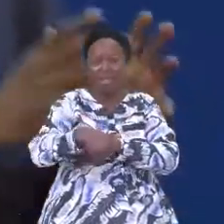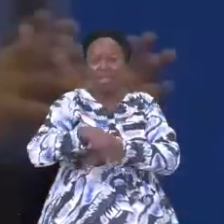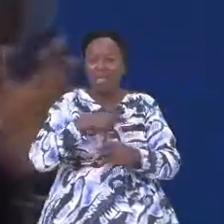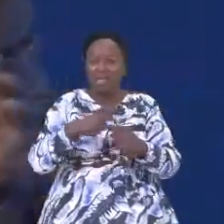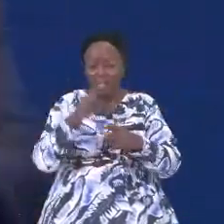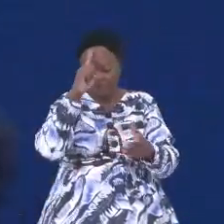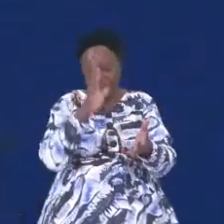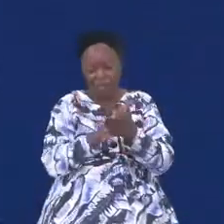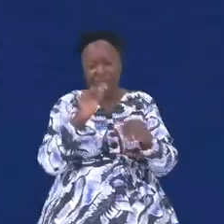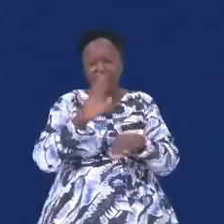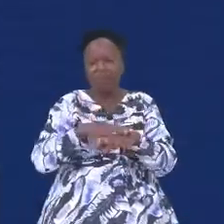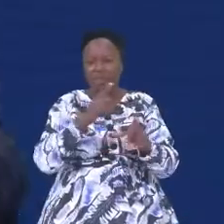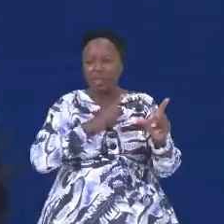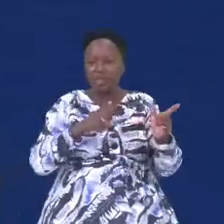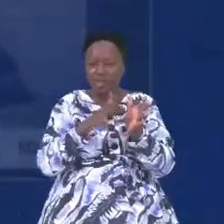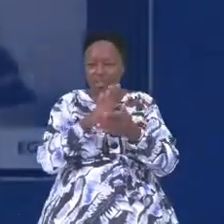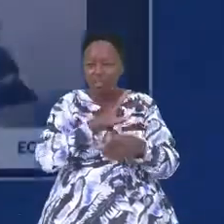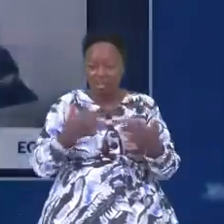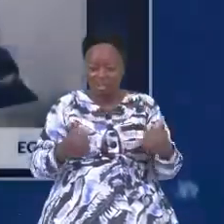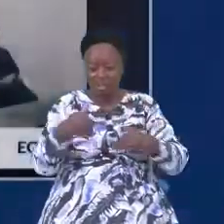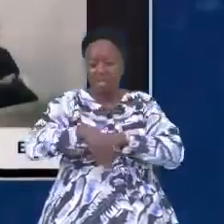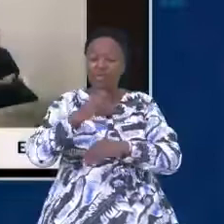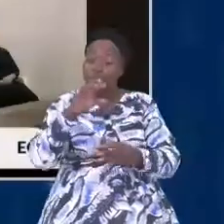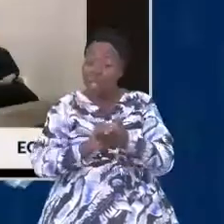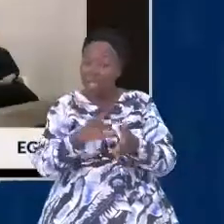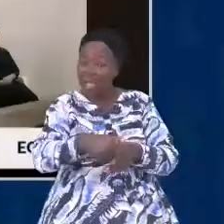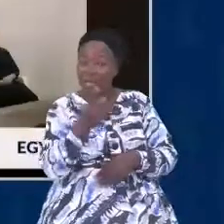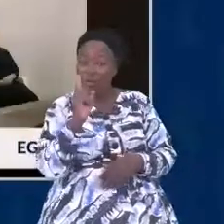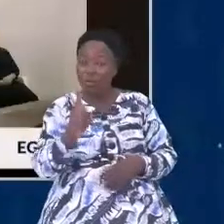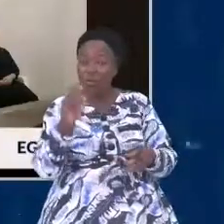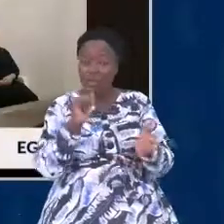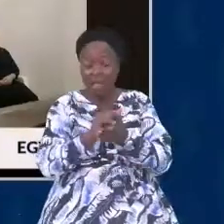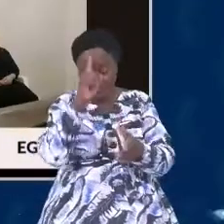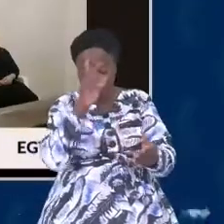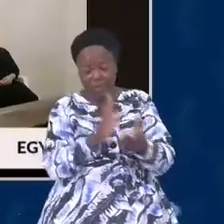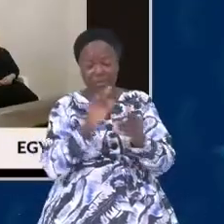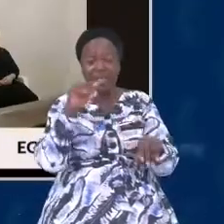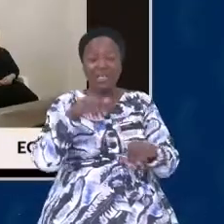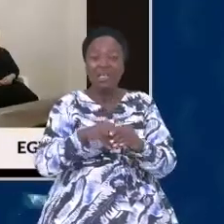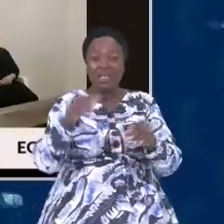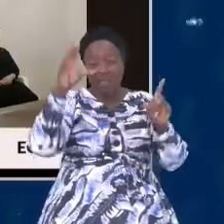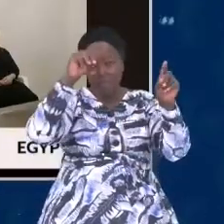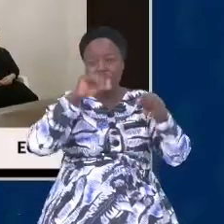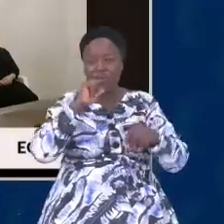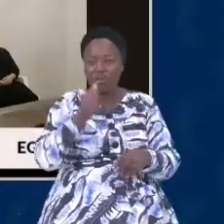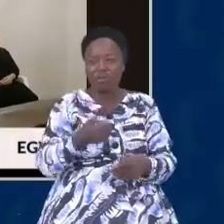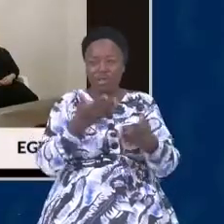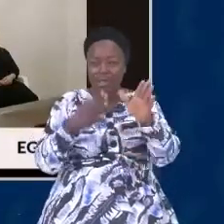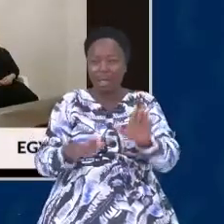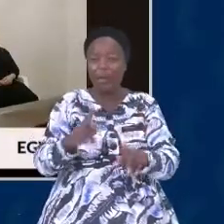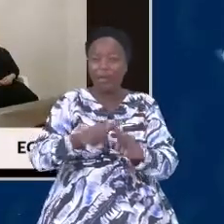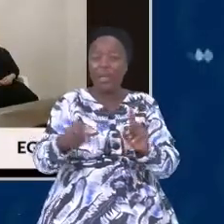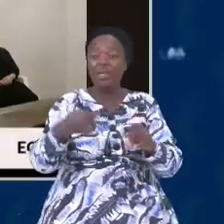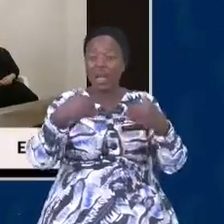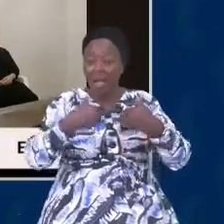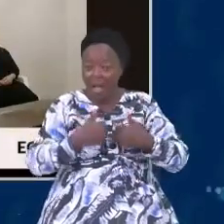so that whosoever believeth in him shall not perish, but